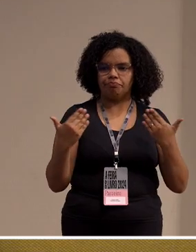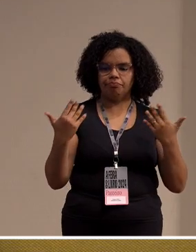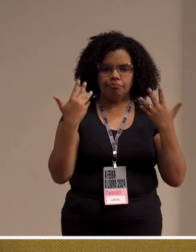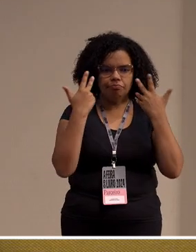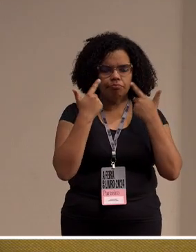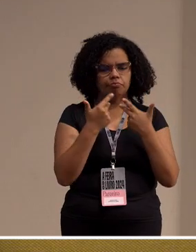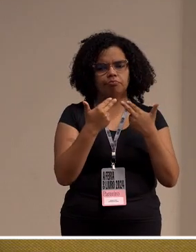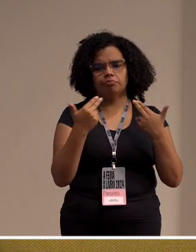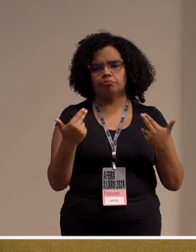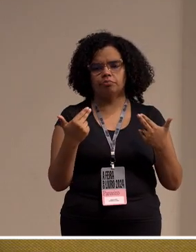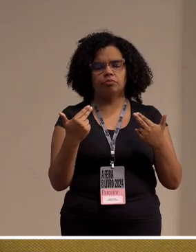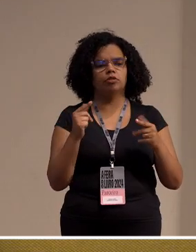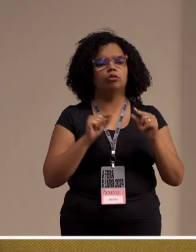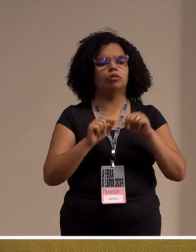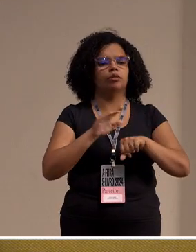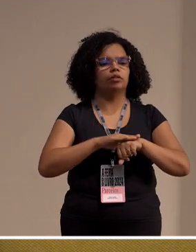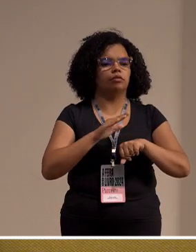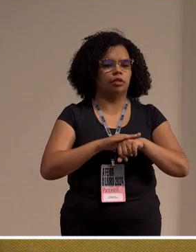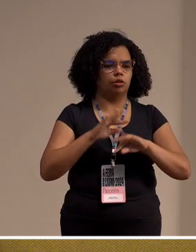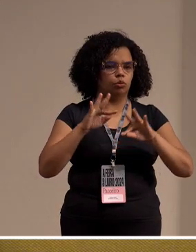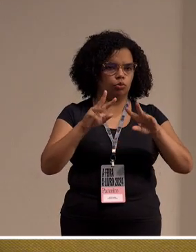explore.